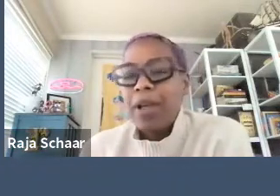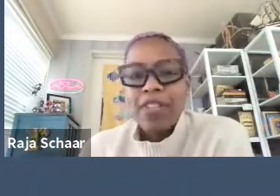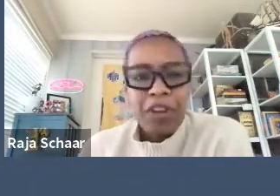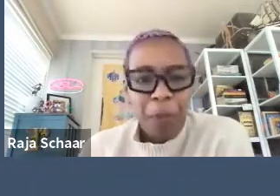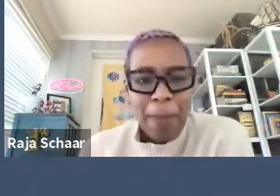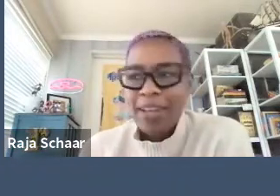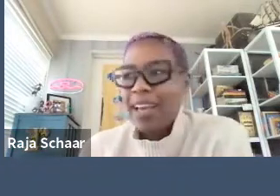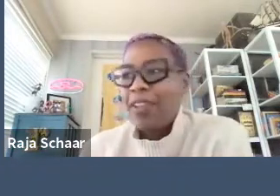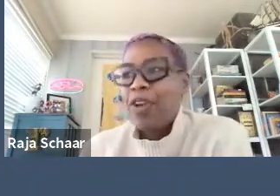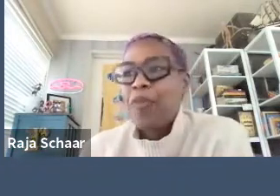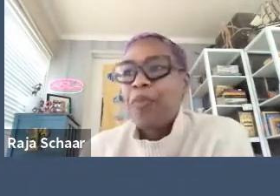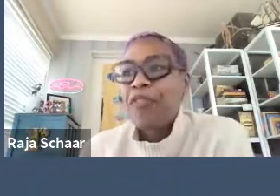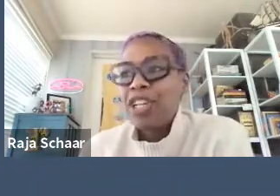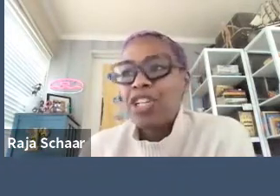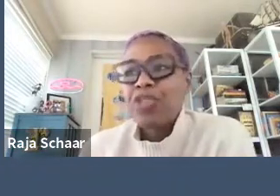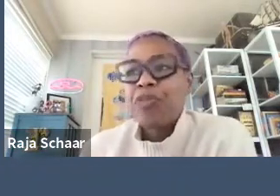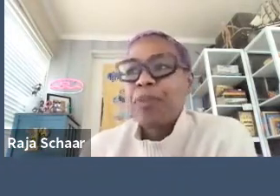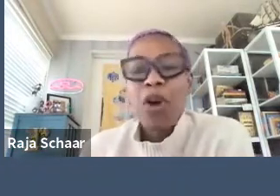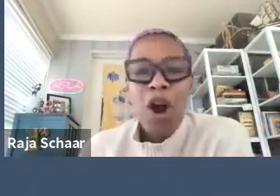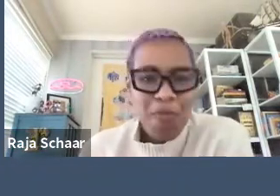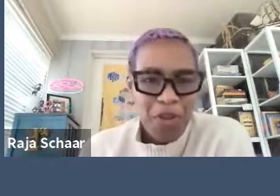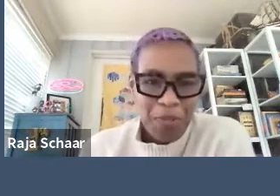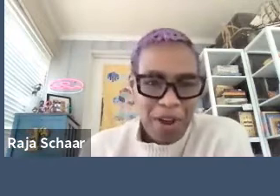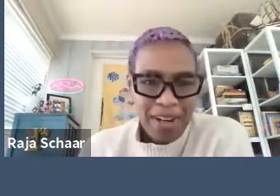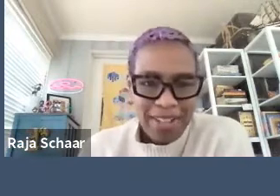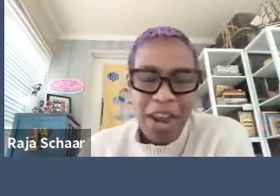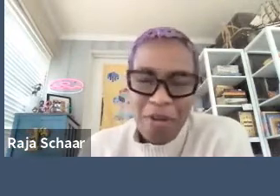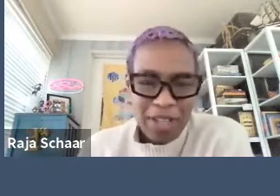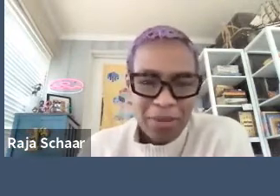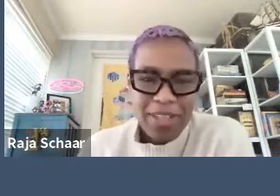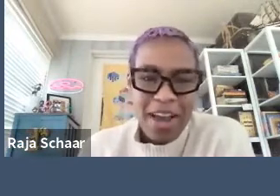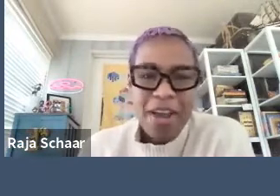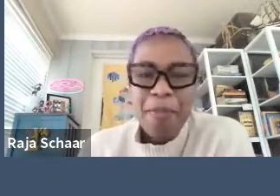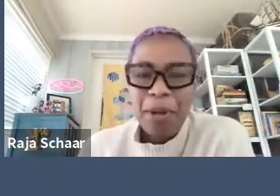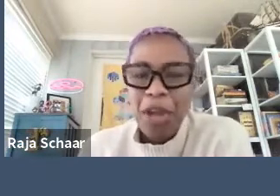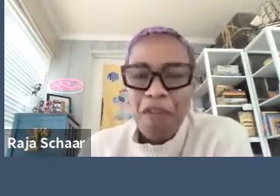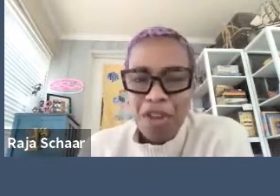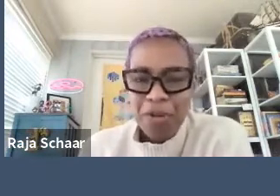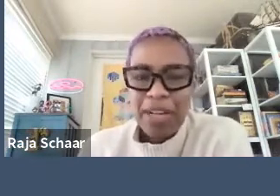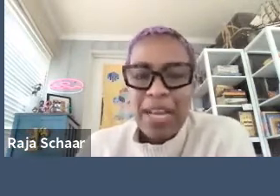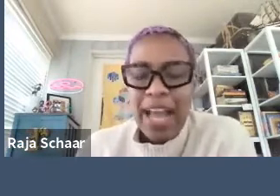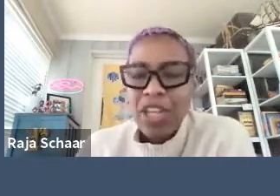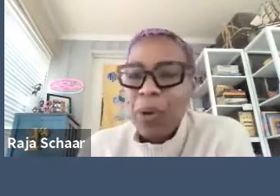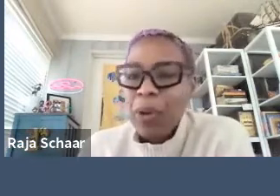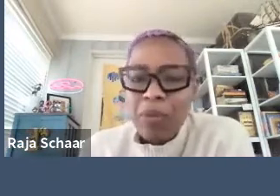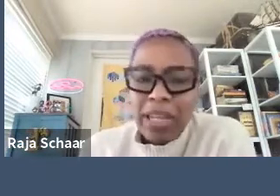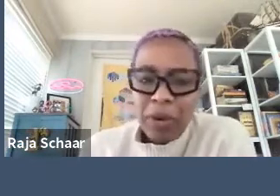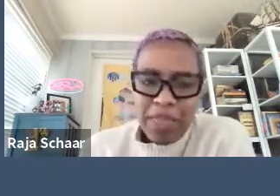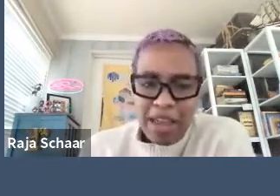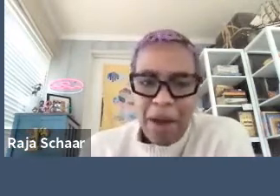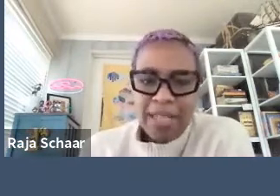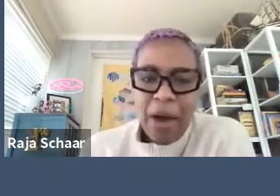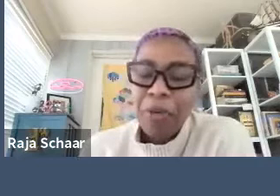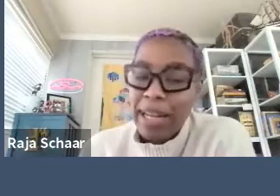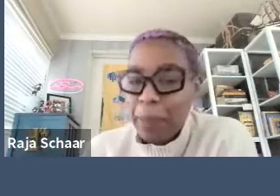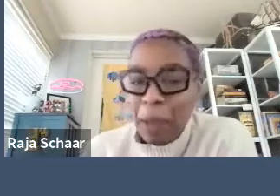know, as Victor Papanek said, there are professions more harmful than product design or industrial design, but only a few. And so what we really want to